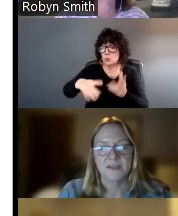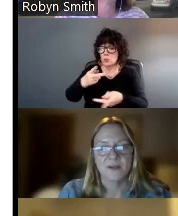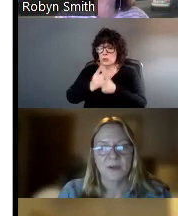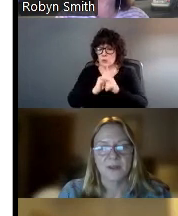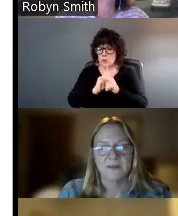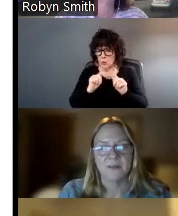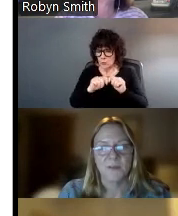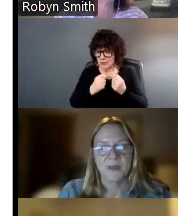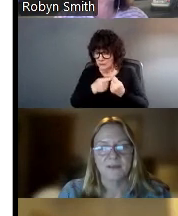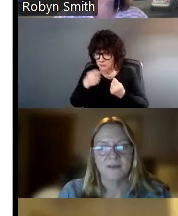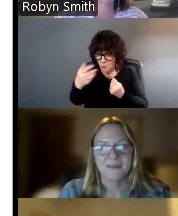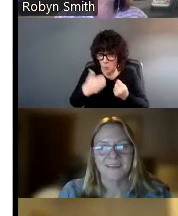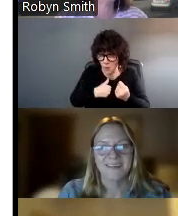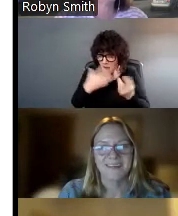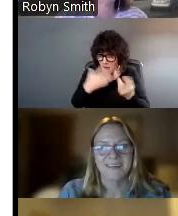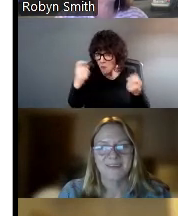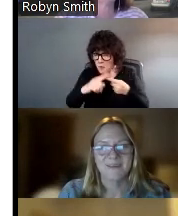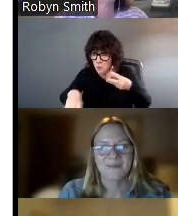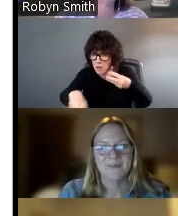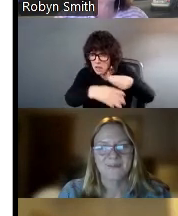I see Joanna has appeared.